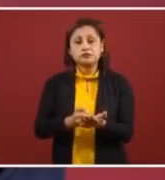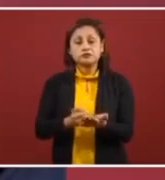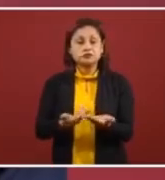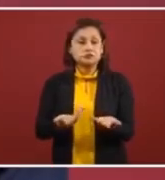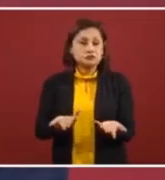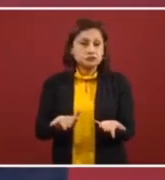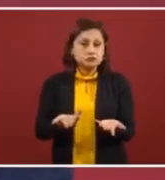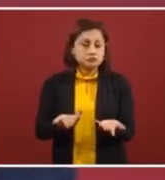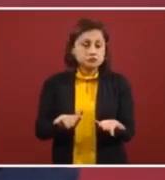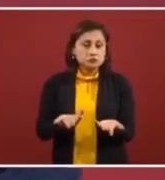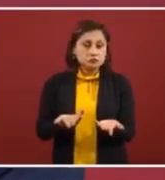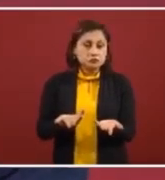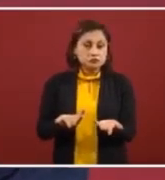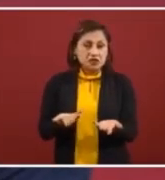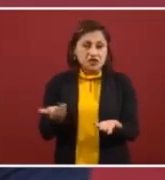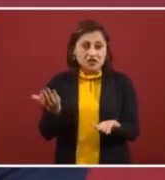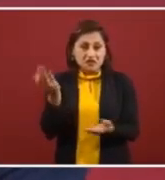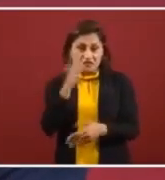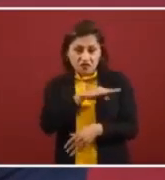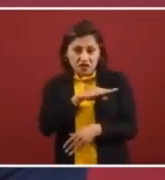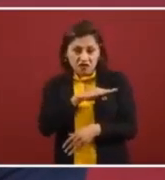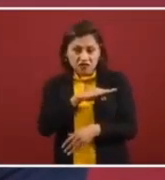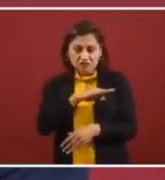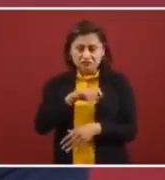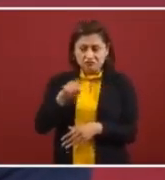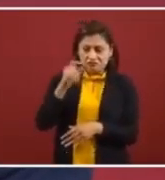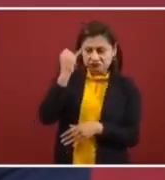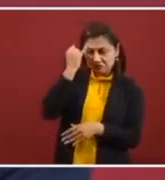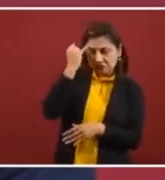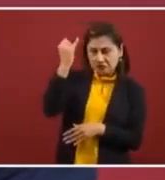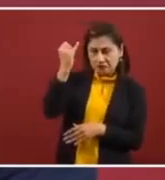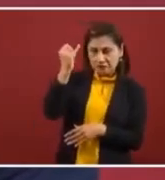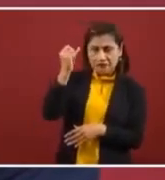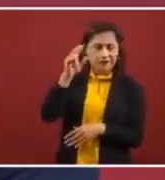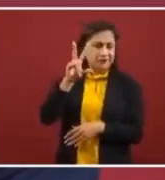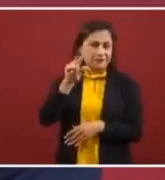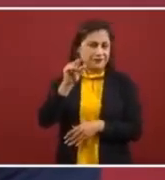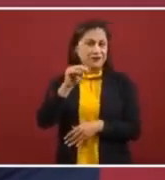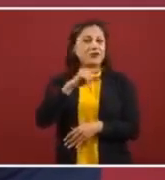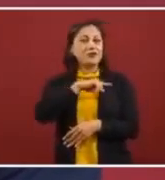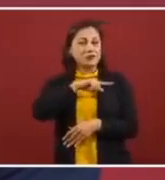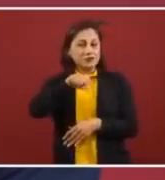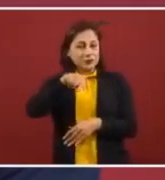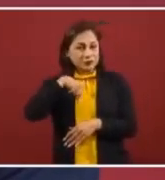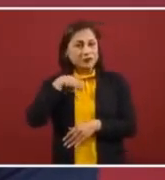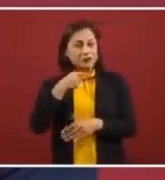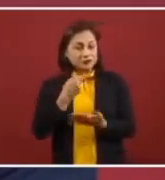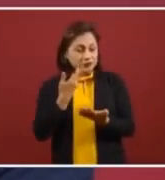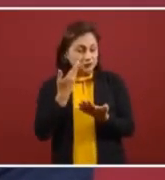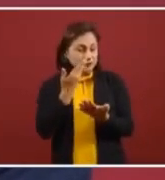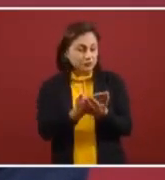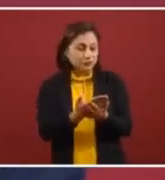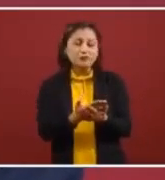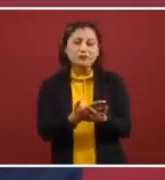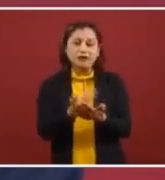artificial. It has to be a reality, and what is what